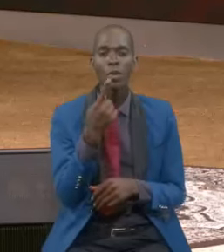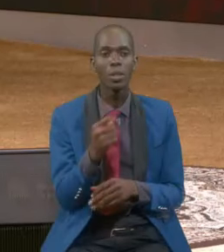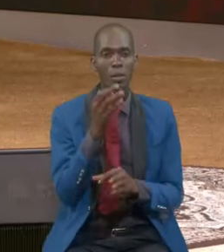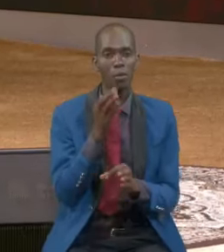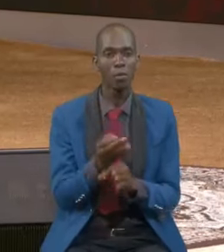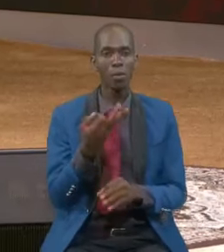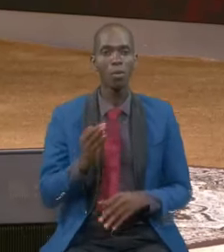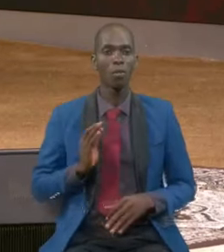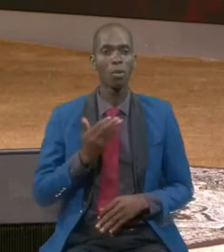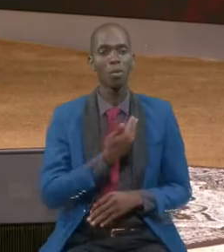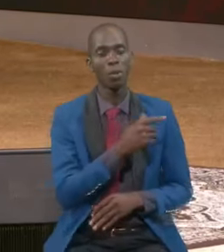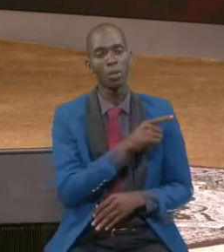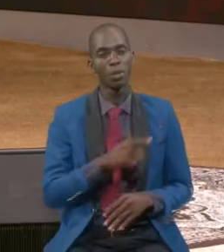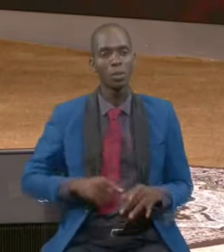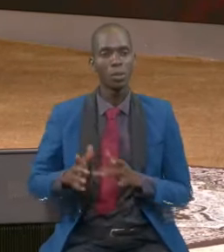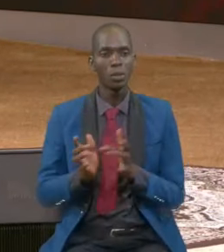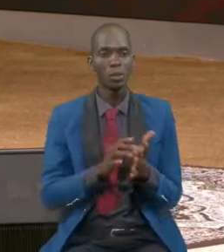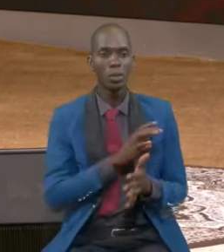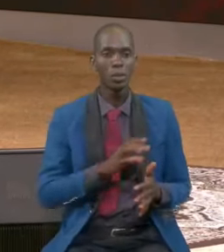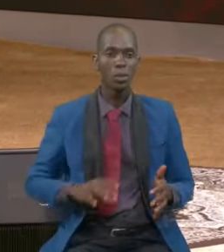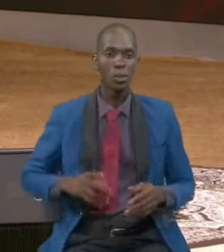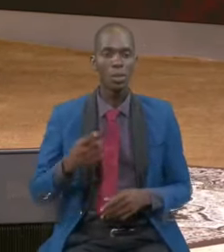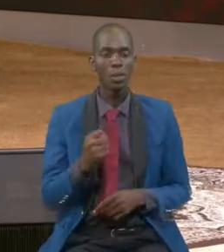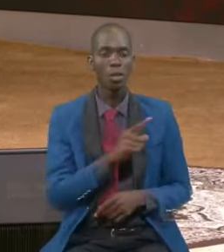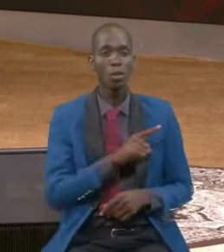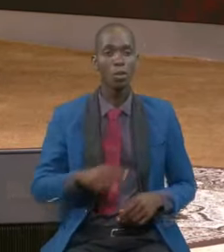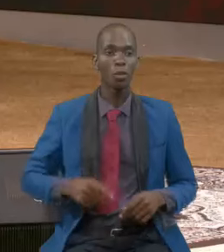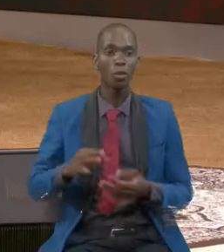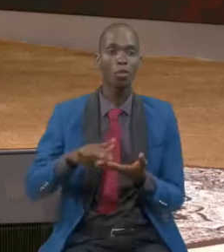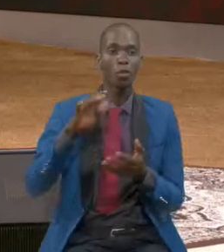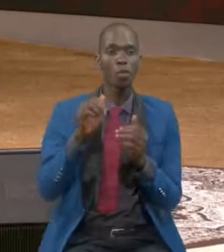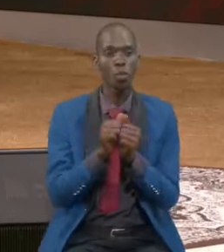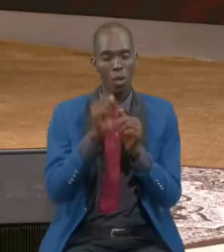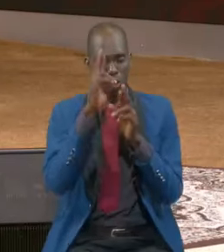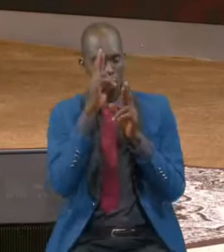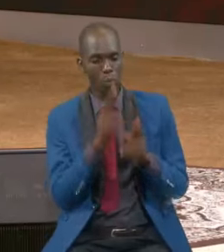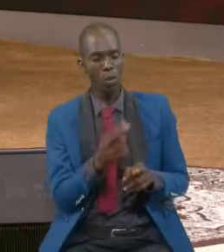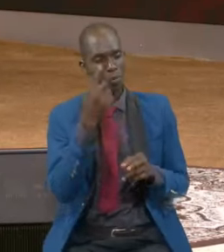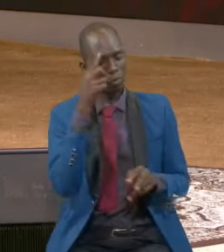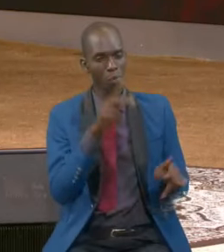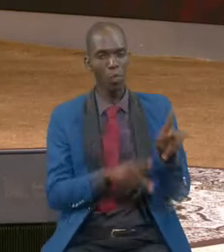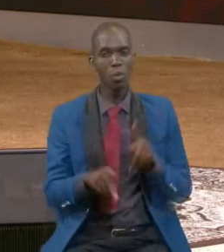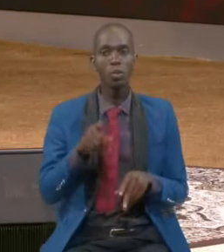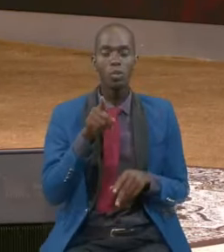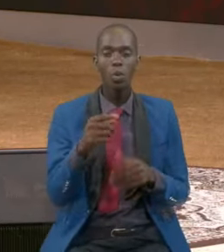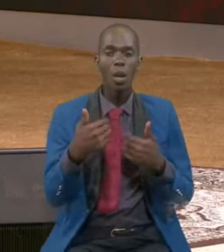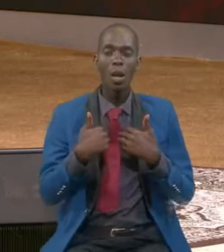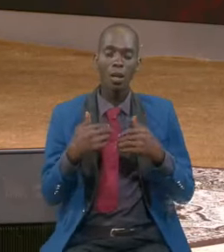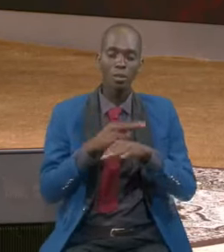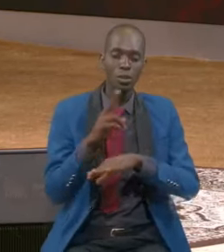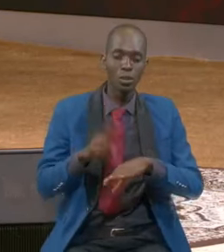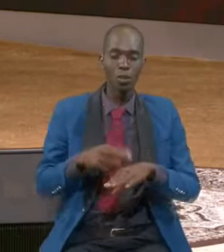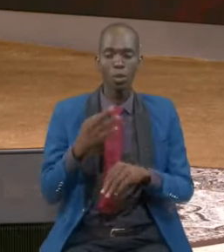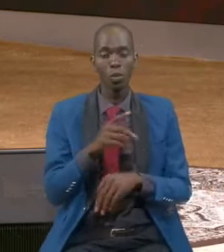Jesus Christ, the Lord of glory, with respect of persons. You have the nature of the Lord, you have the